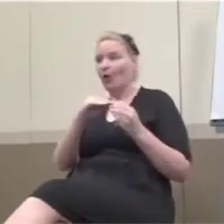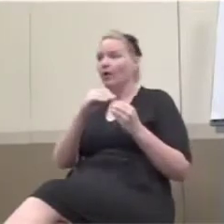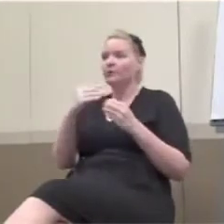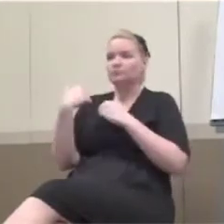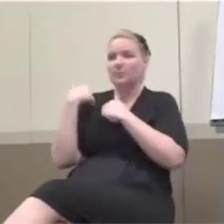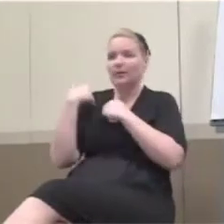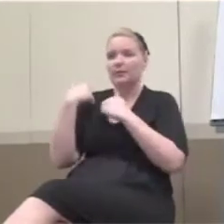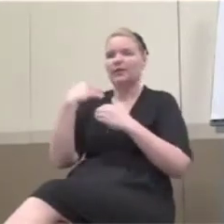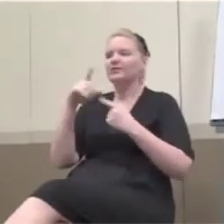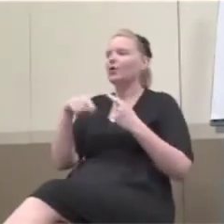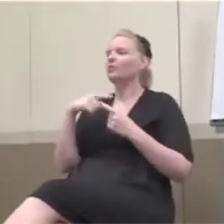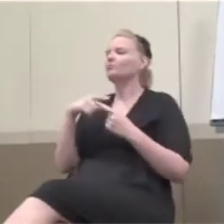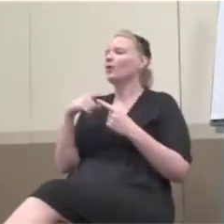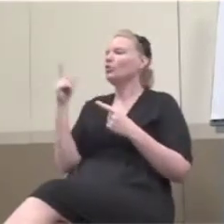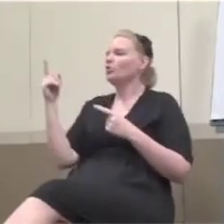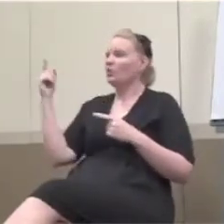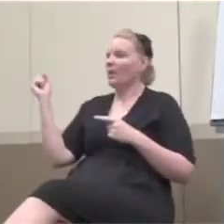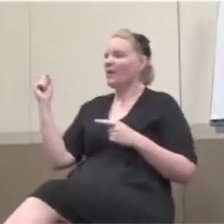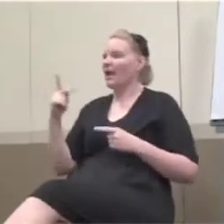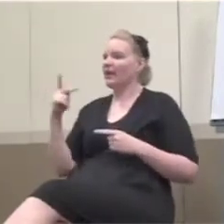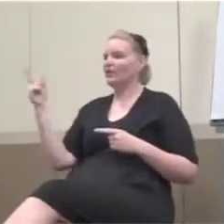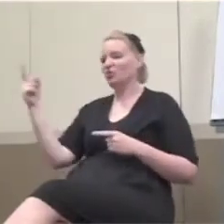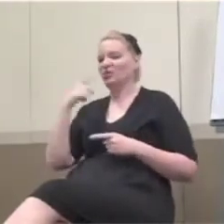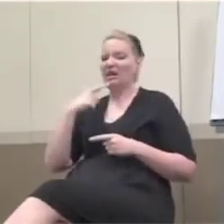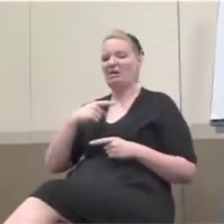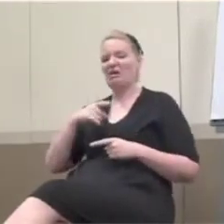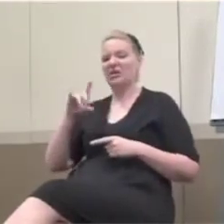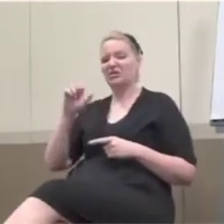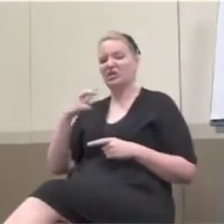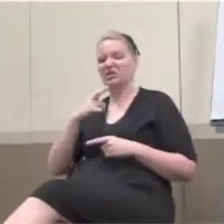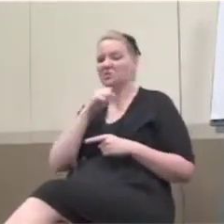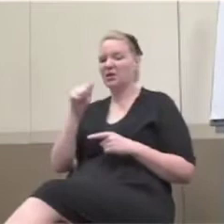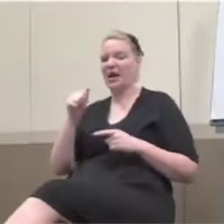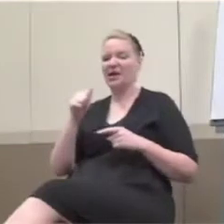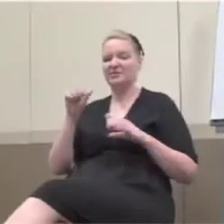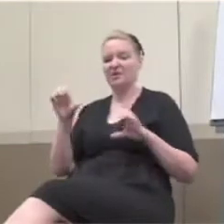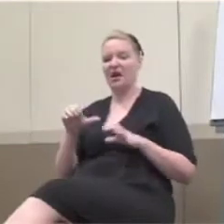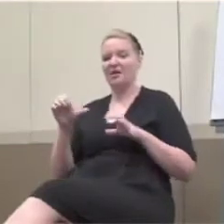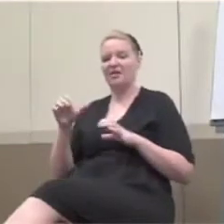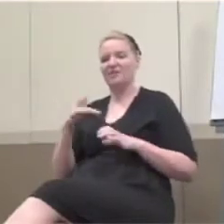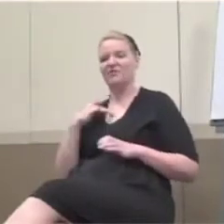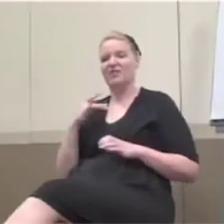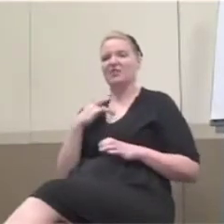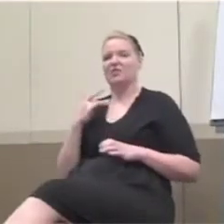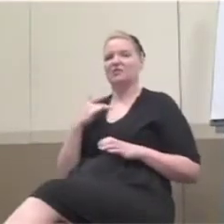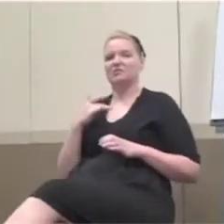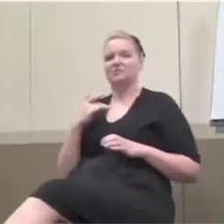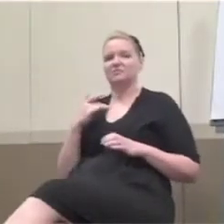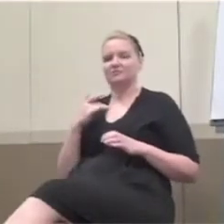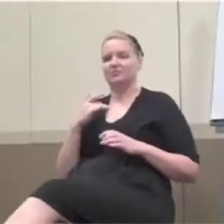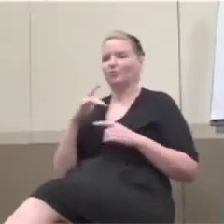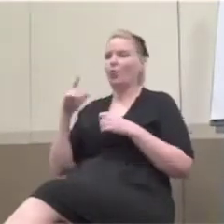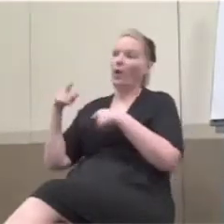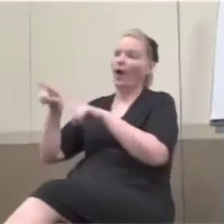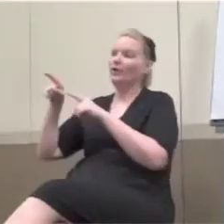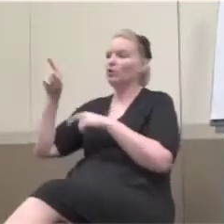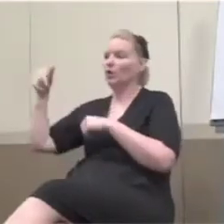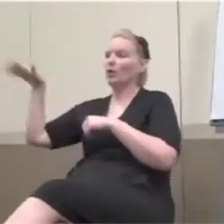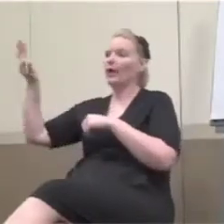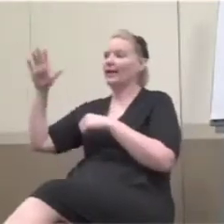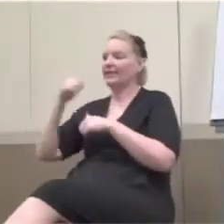I feel angry when you come back and point out the dishes weren't being done or whatever while you're in